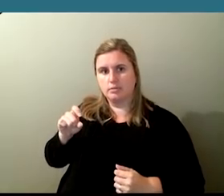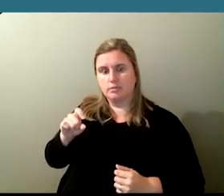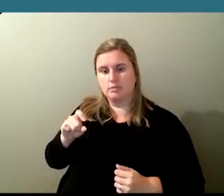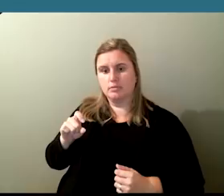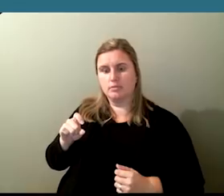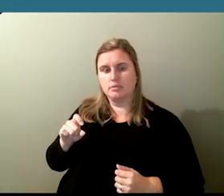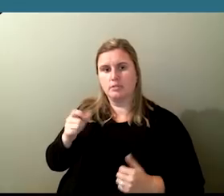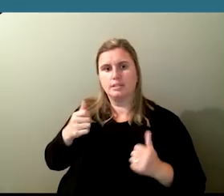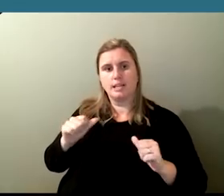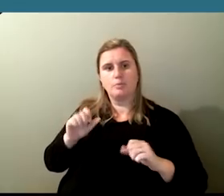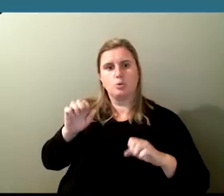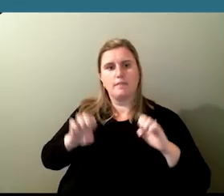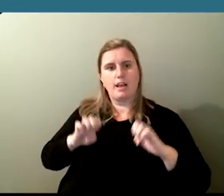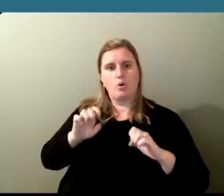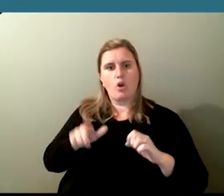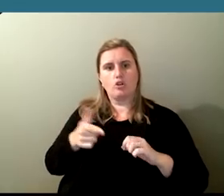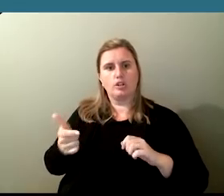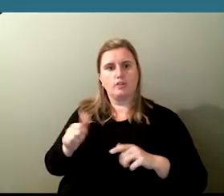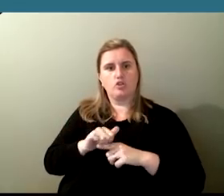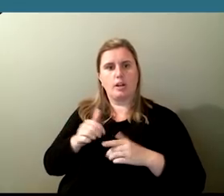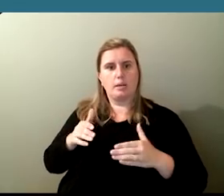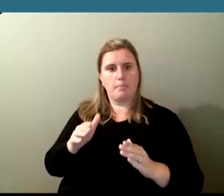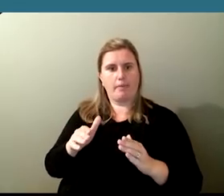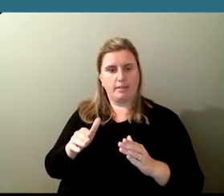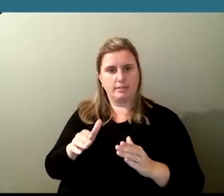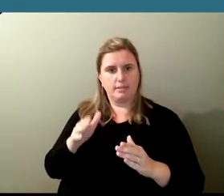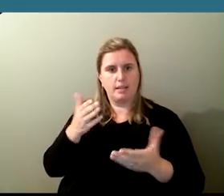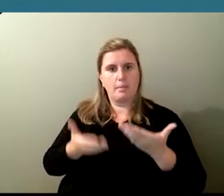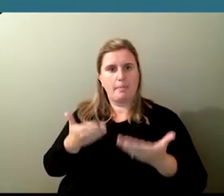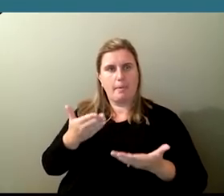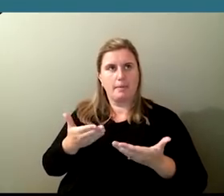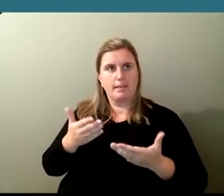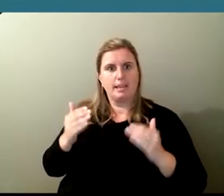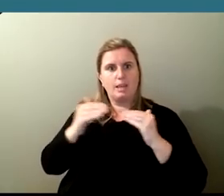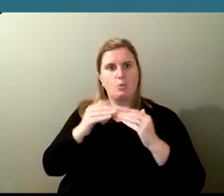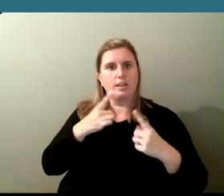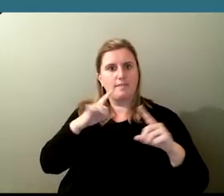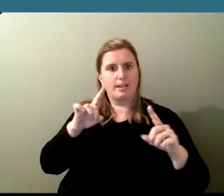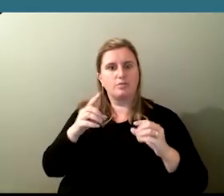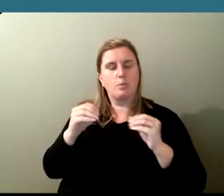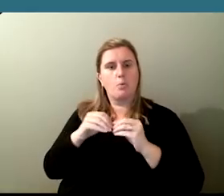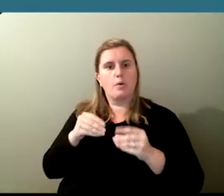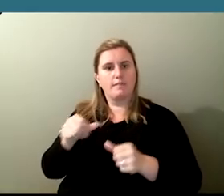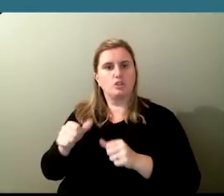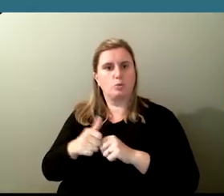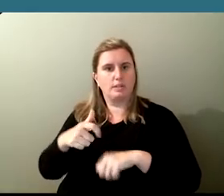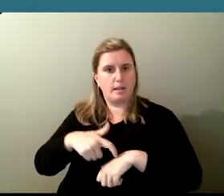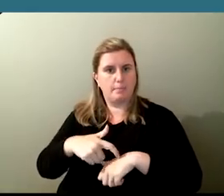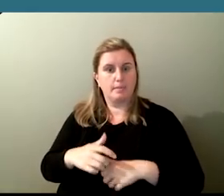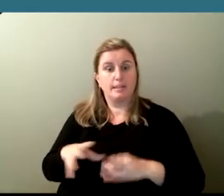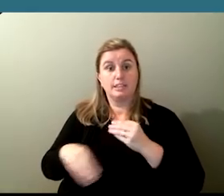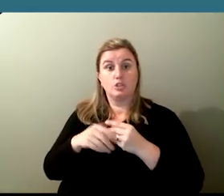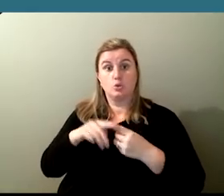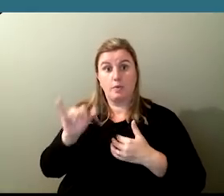attempt to evaluate alternative training methods that may be equally effective but more efficient in time. In addition to